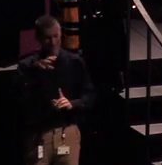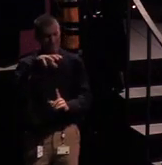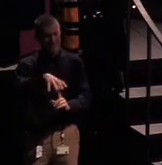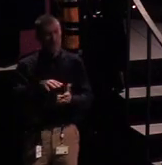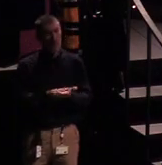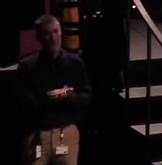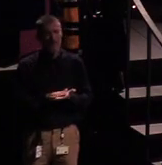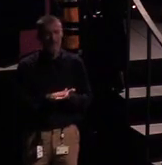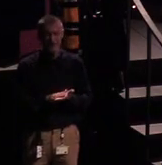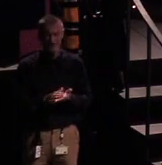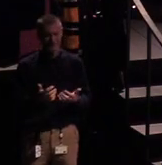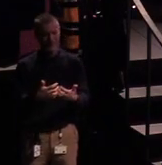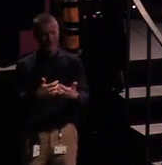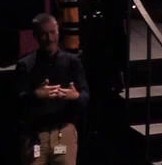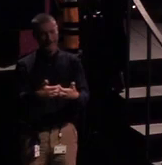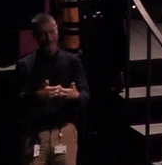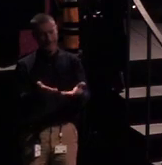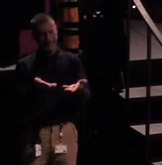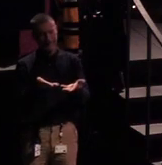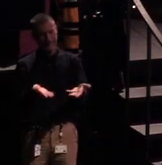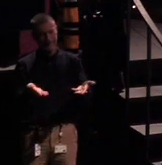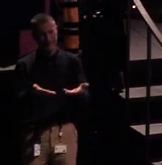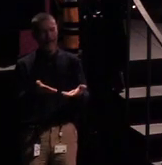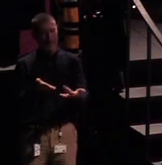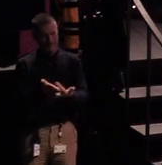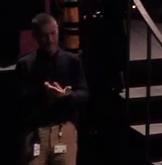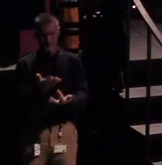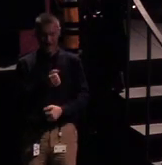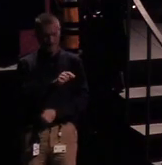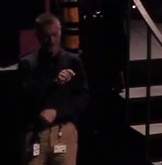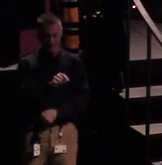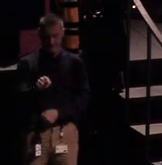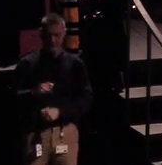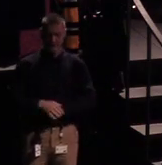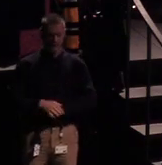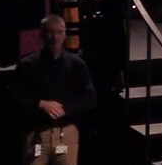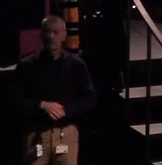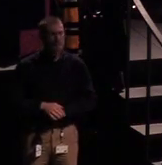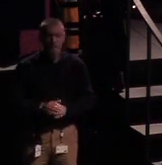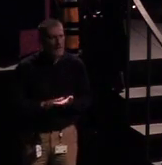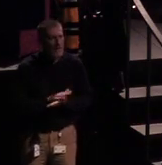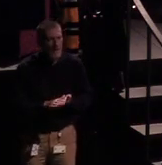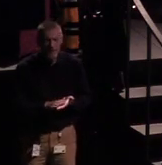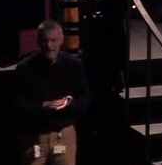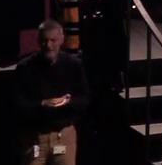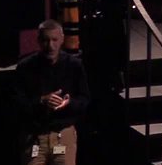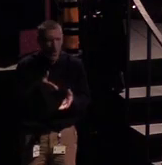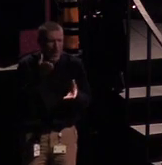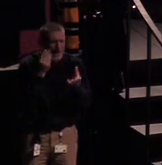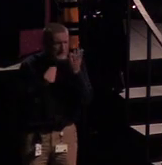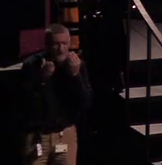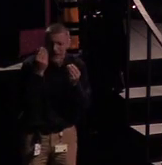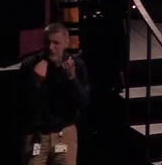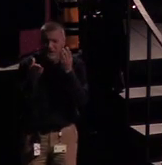ensuring they are technically accessible to disabled people they work to ensure a quality of experience